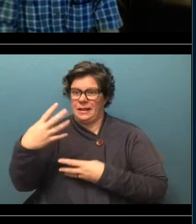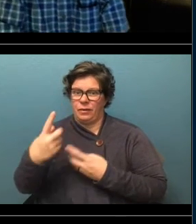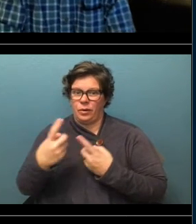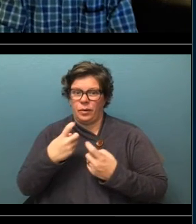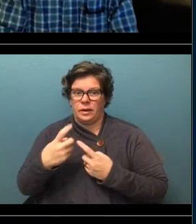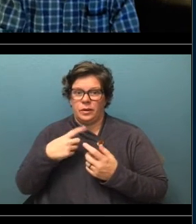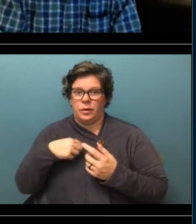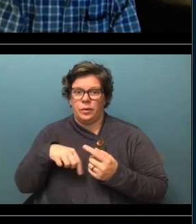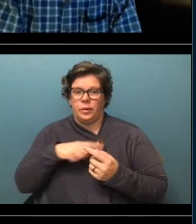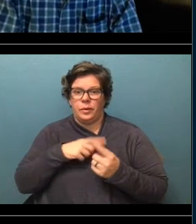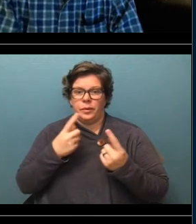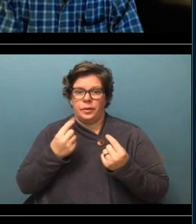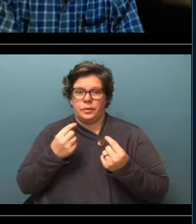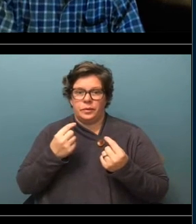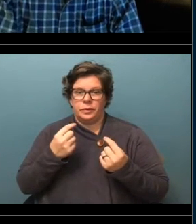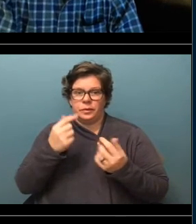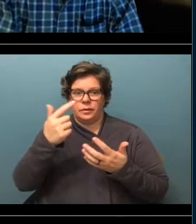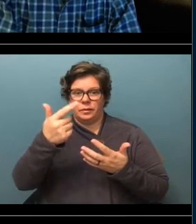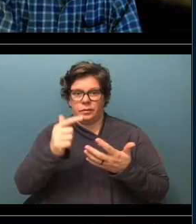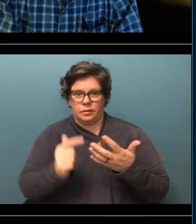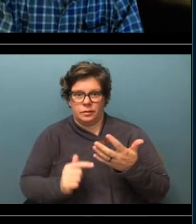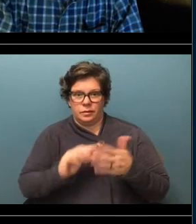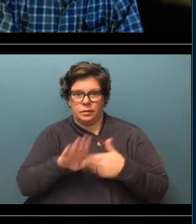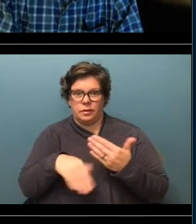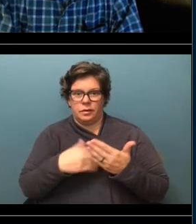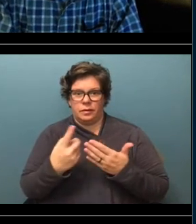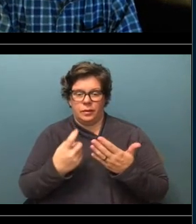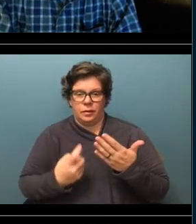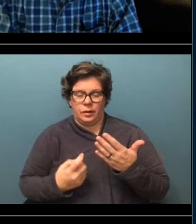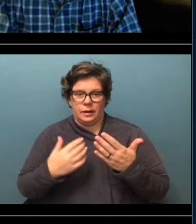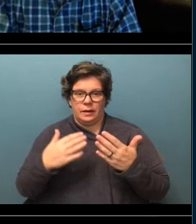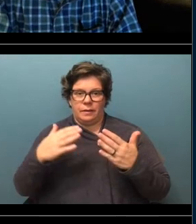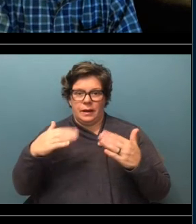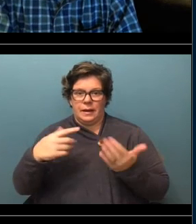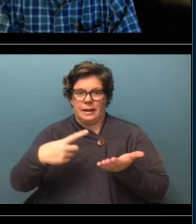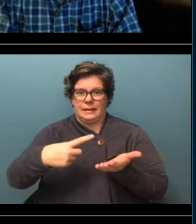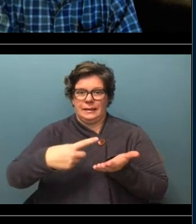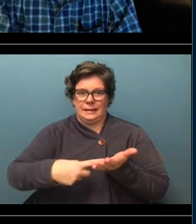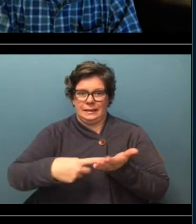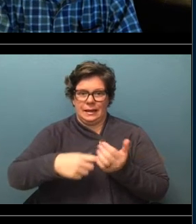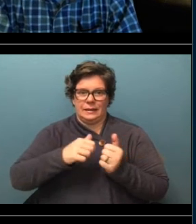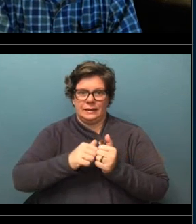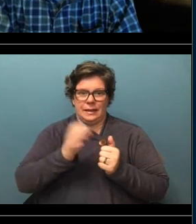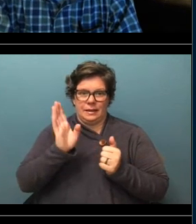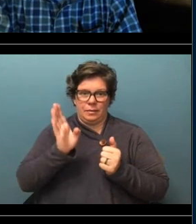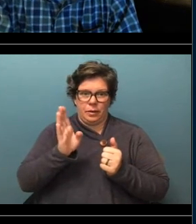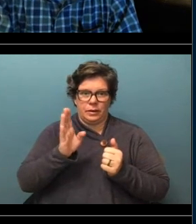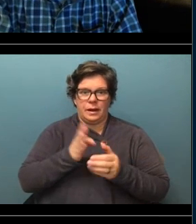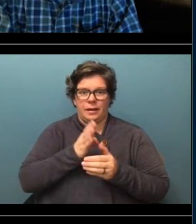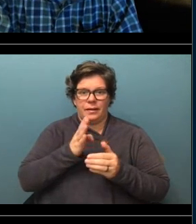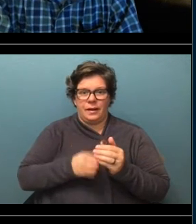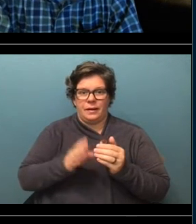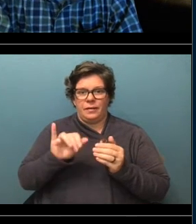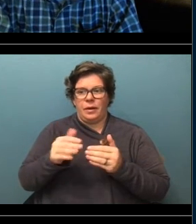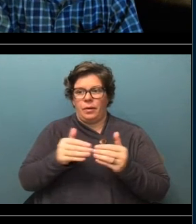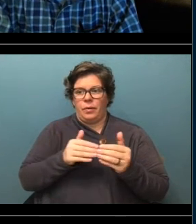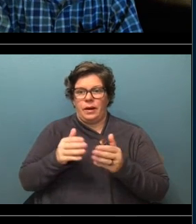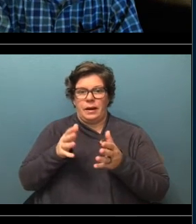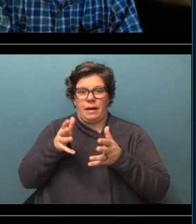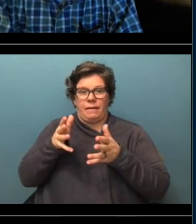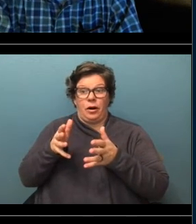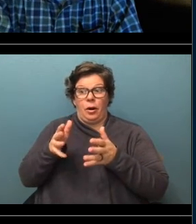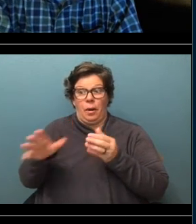to do is we're going to cover all of those that we haven't covered in the PowerPoint. And then at the end of that, whatever Alejandra